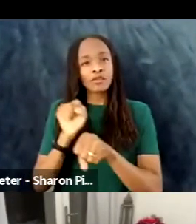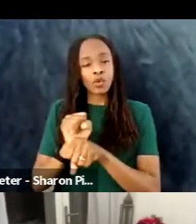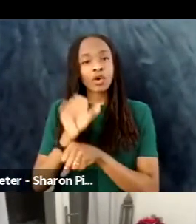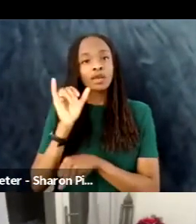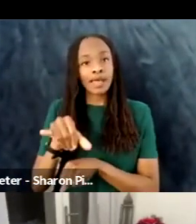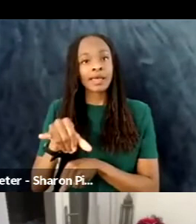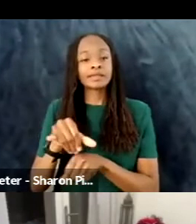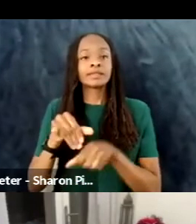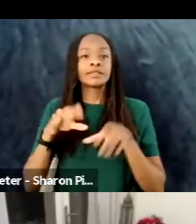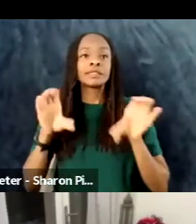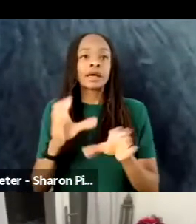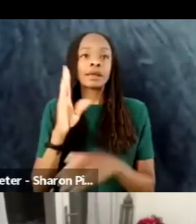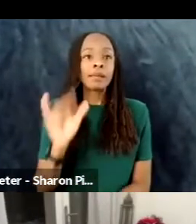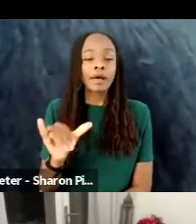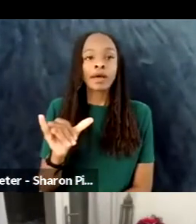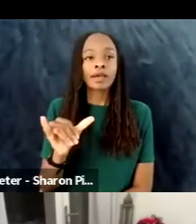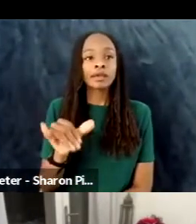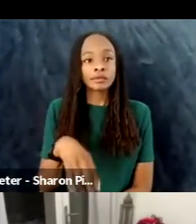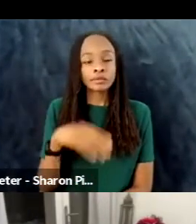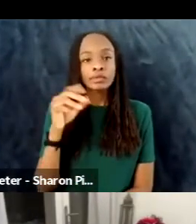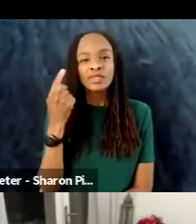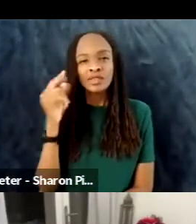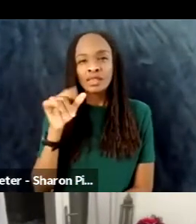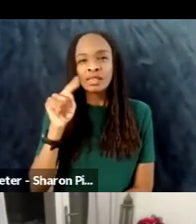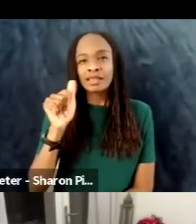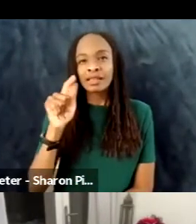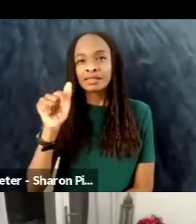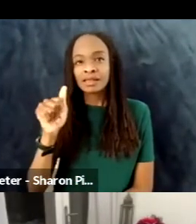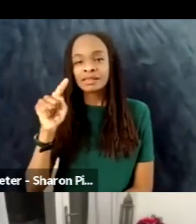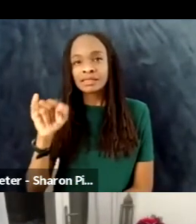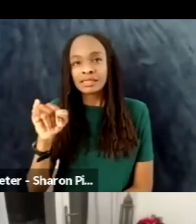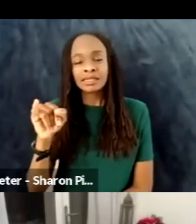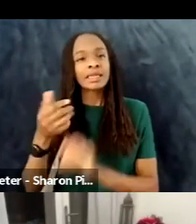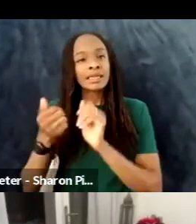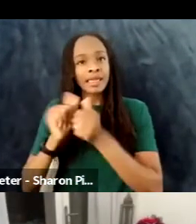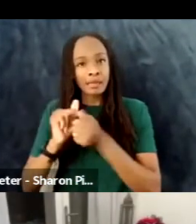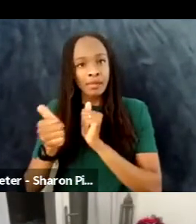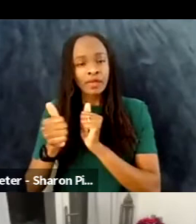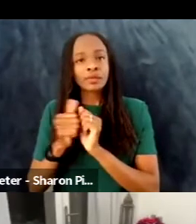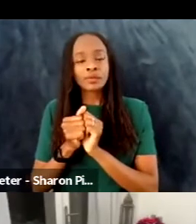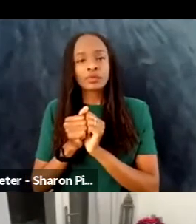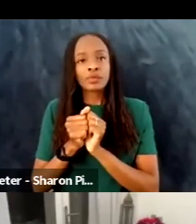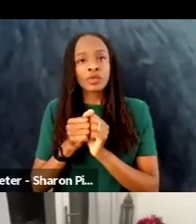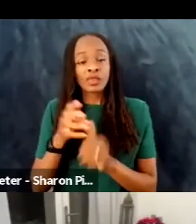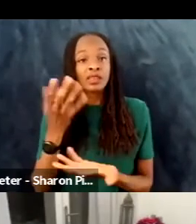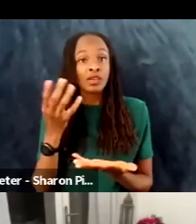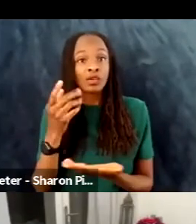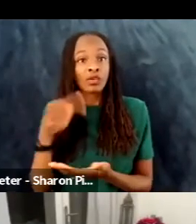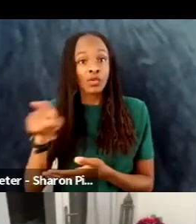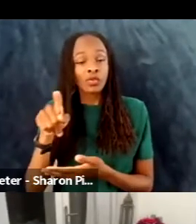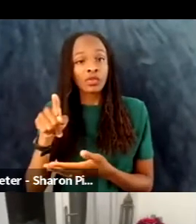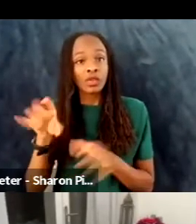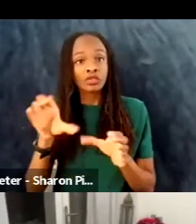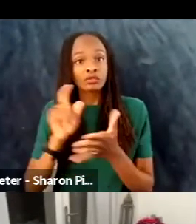by Tata Tea, Jagore campaign, or for that matter, Share the Load by